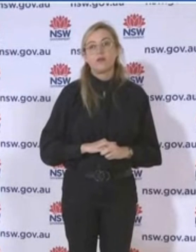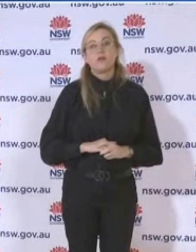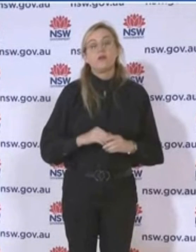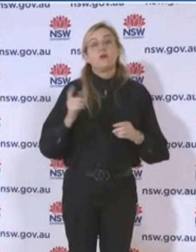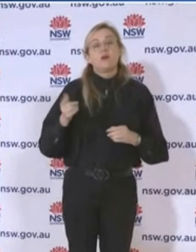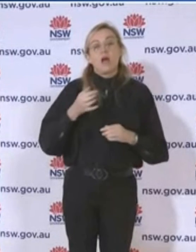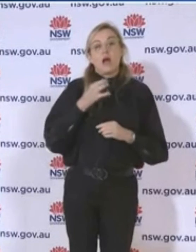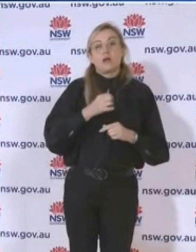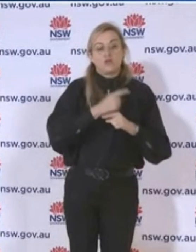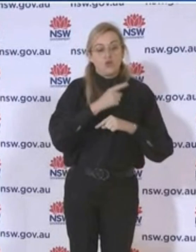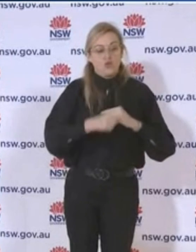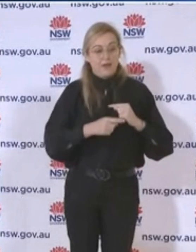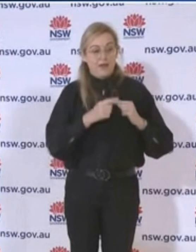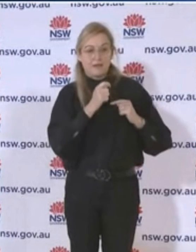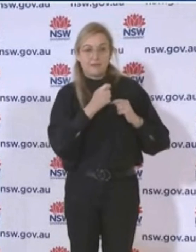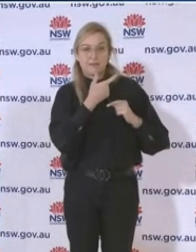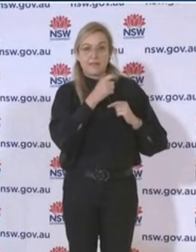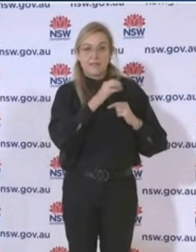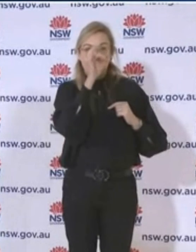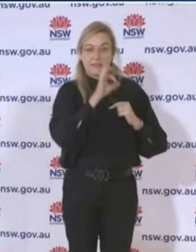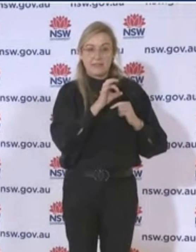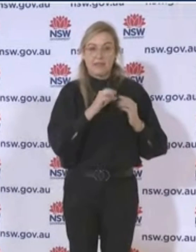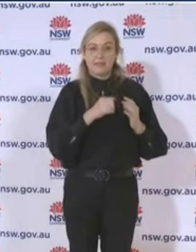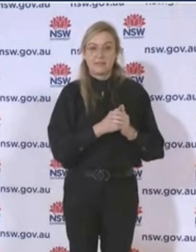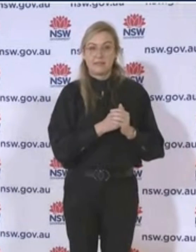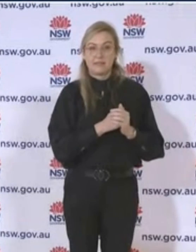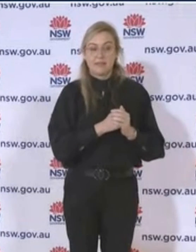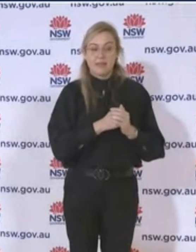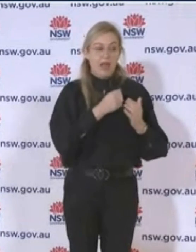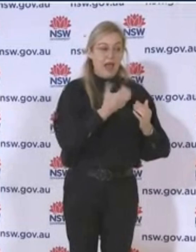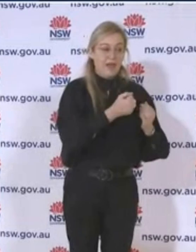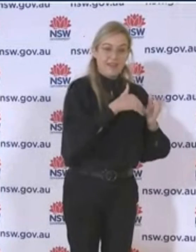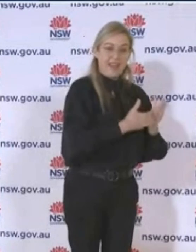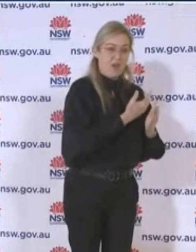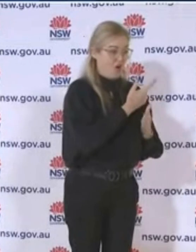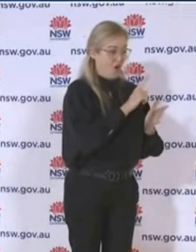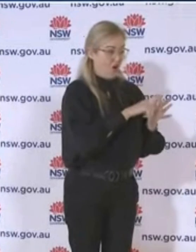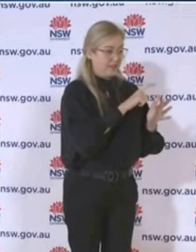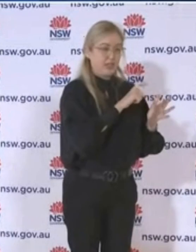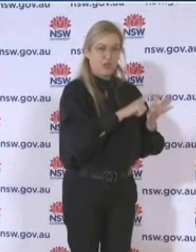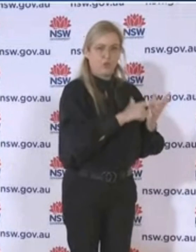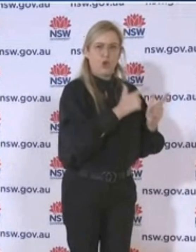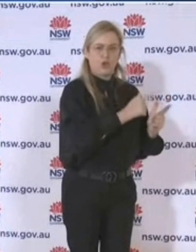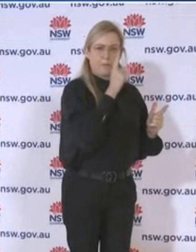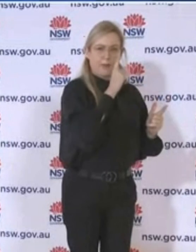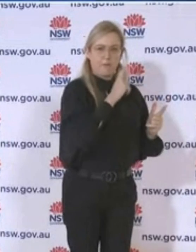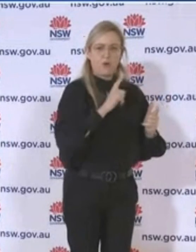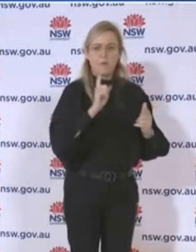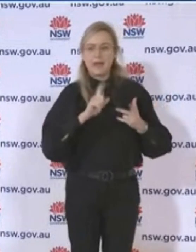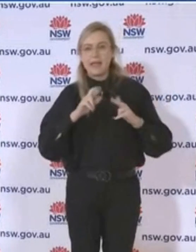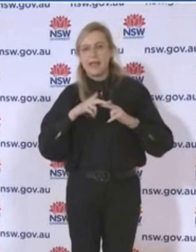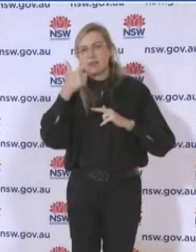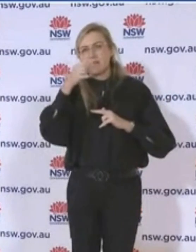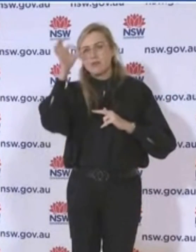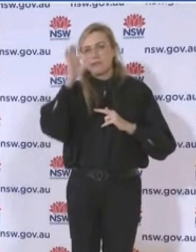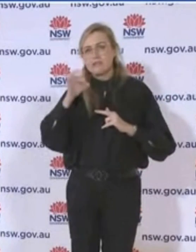opening up if we reach that 70%? How many people are you comfortable with in ICU per day? Well, what we can do at 70% double dose will